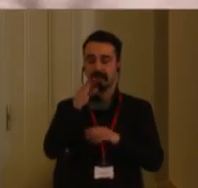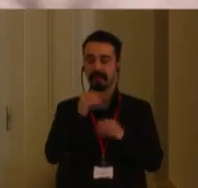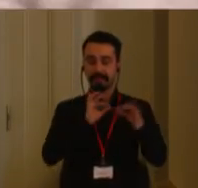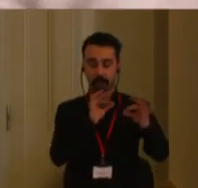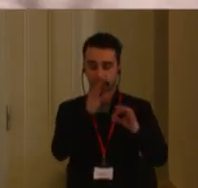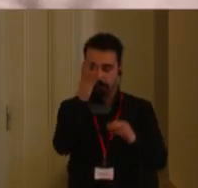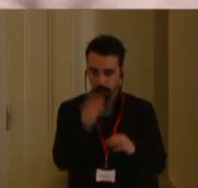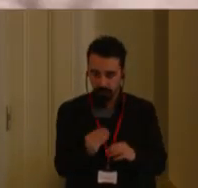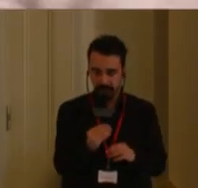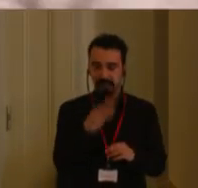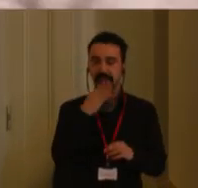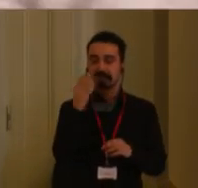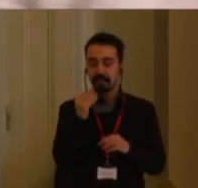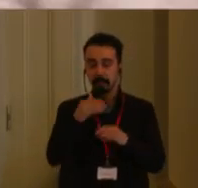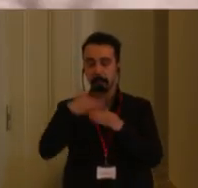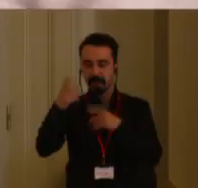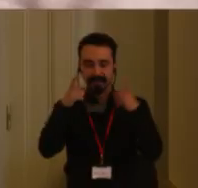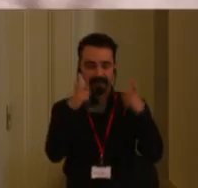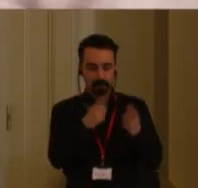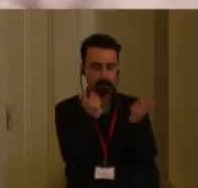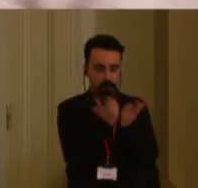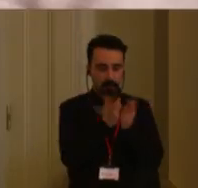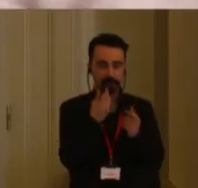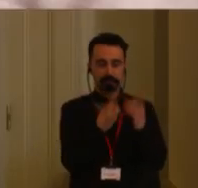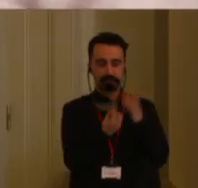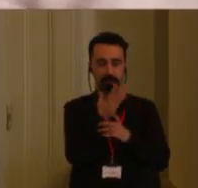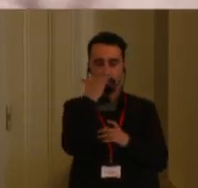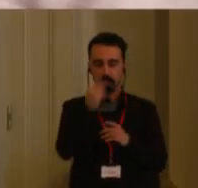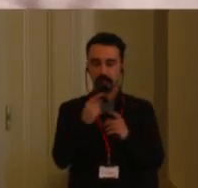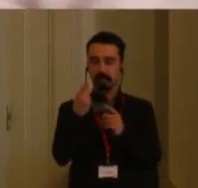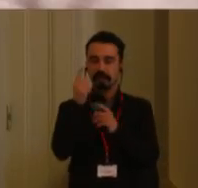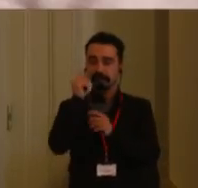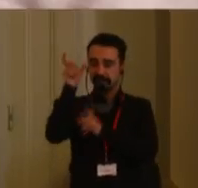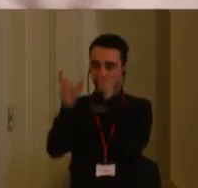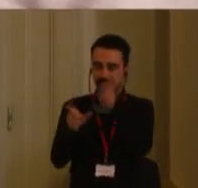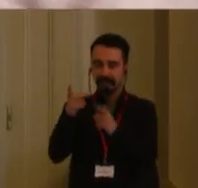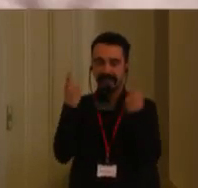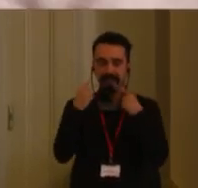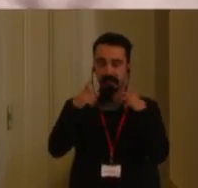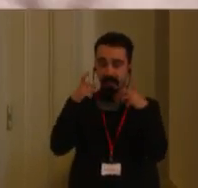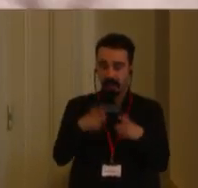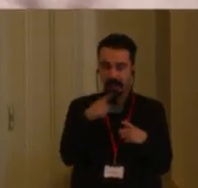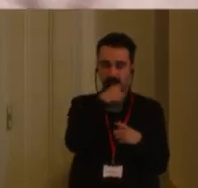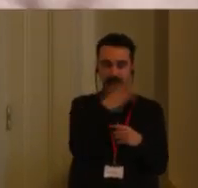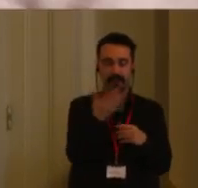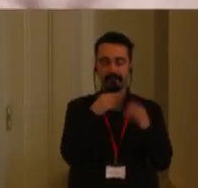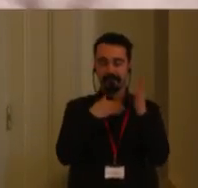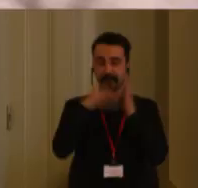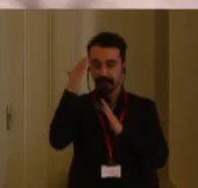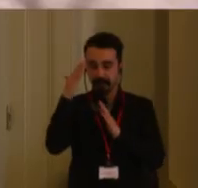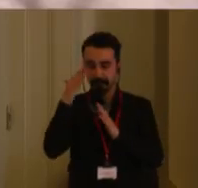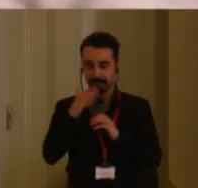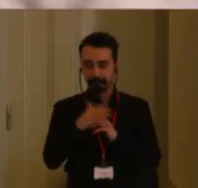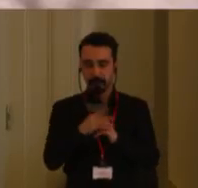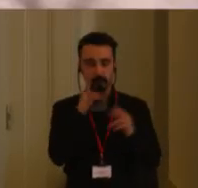to join in dialogue with those who govern and influence their lives. Finally, along with thanking the Next Generation Task Force,